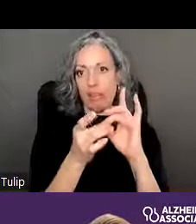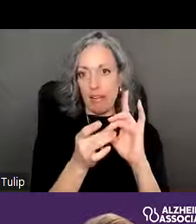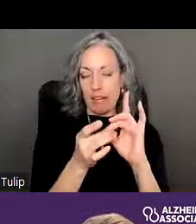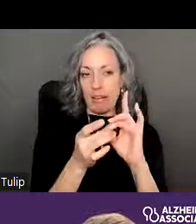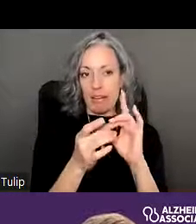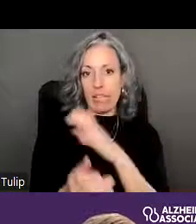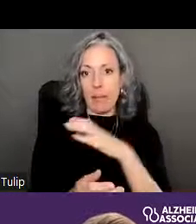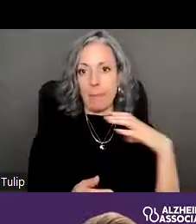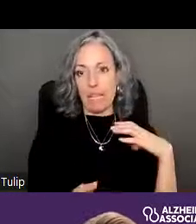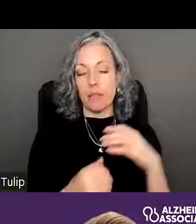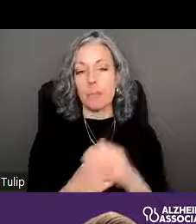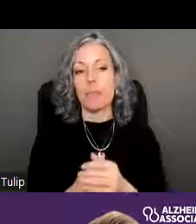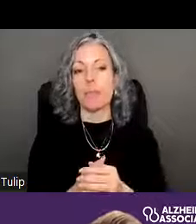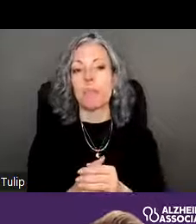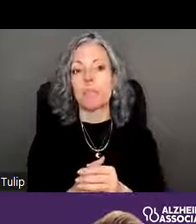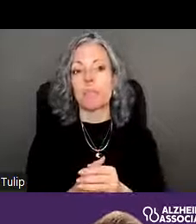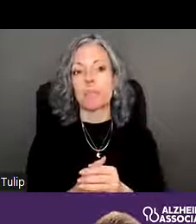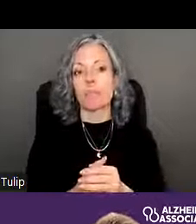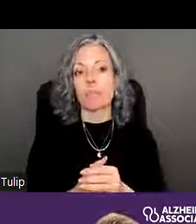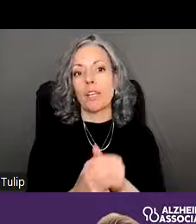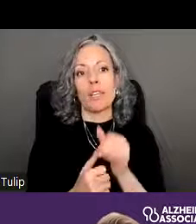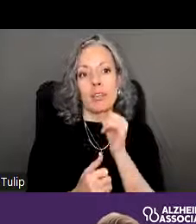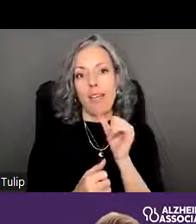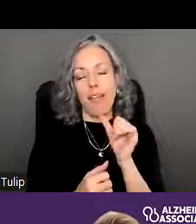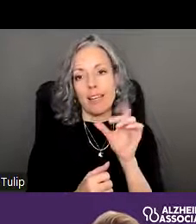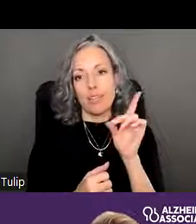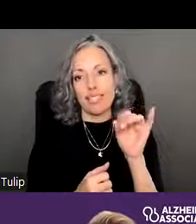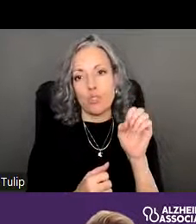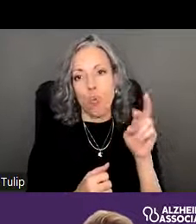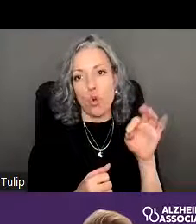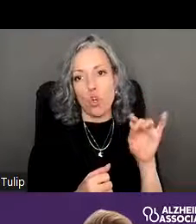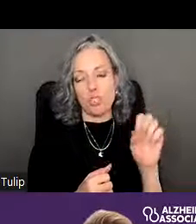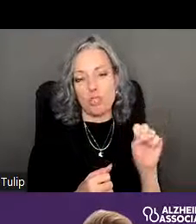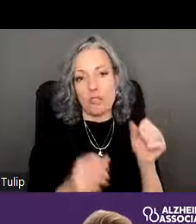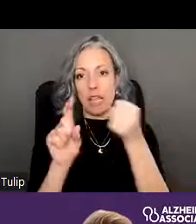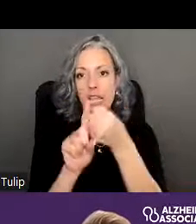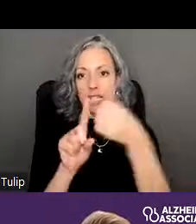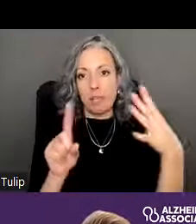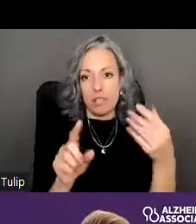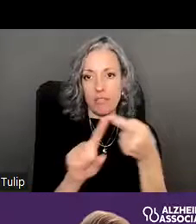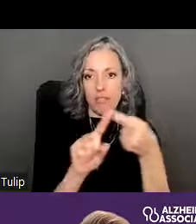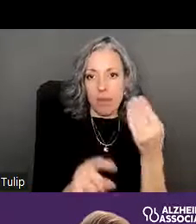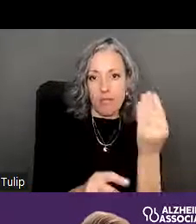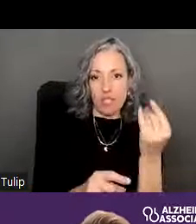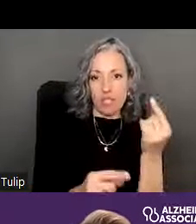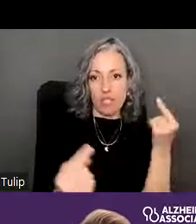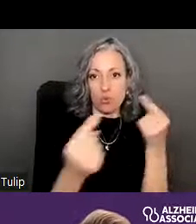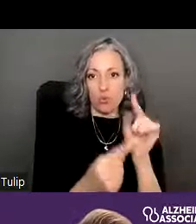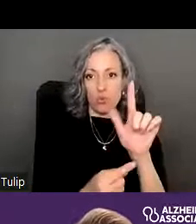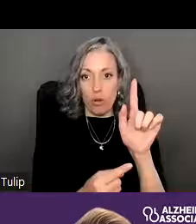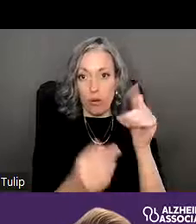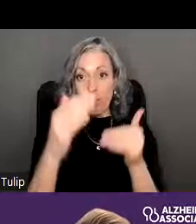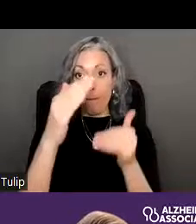Advisory Committee rather than disorders. It expands the committee from 14 to 21 with a maximum